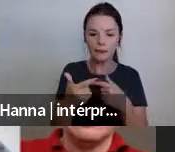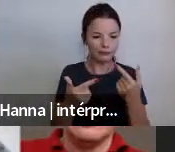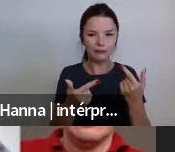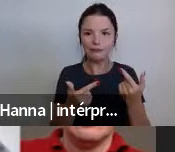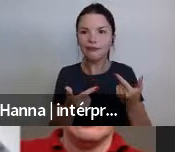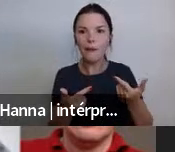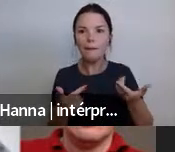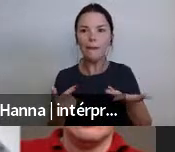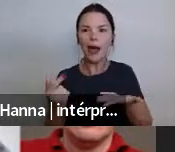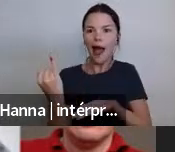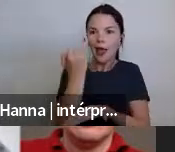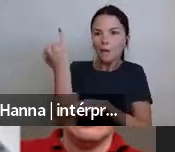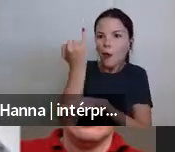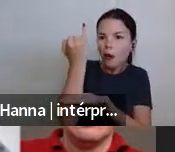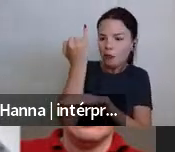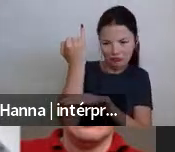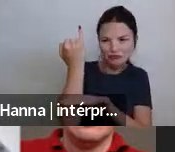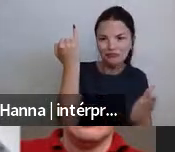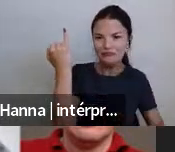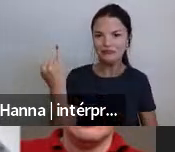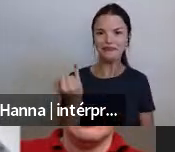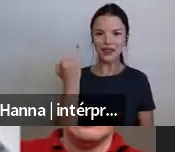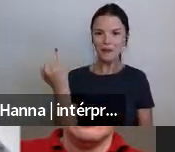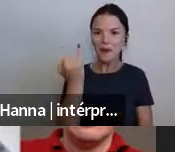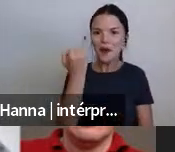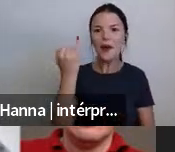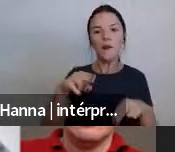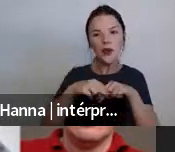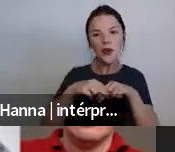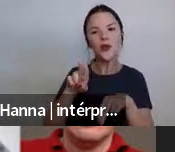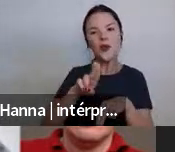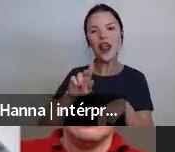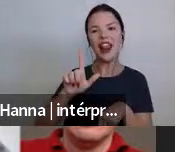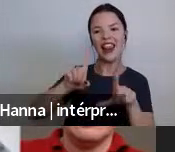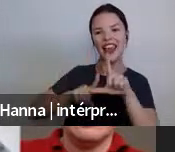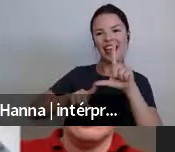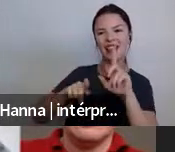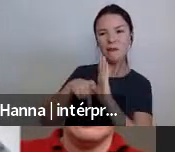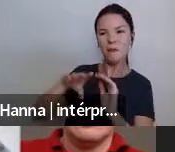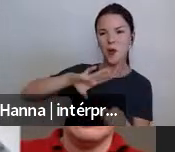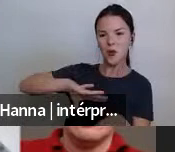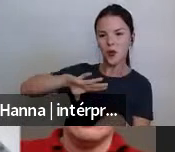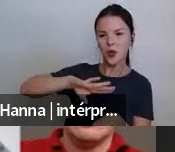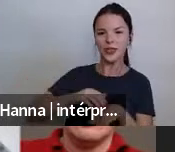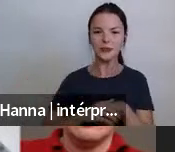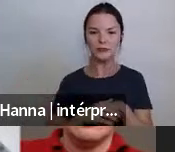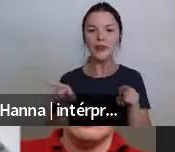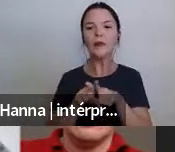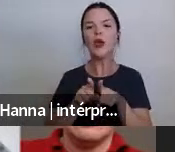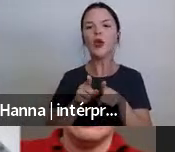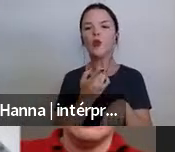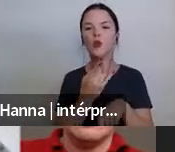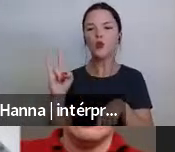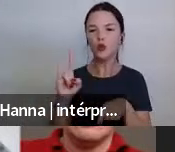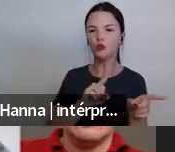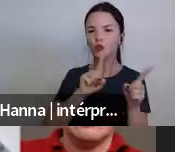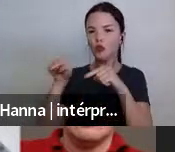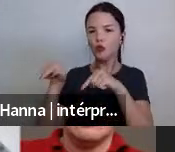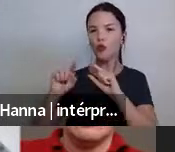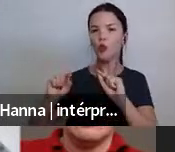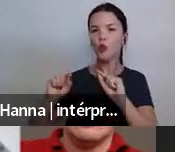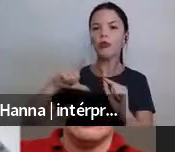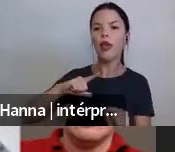manual letters. And we also have fingerspelled signs like the sign for March,